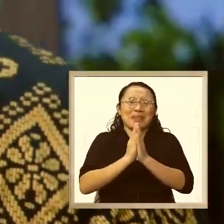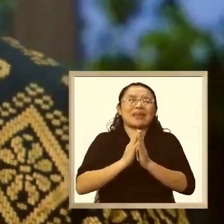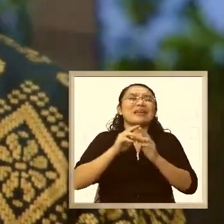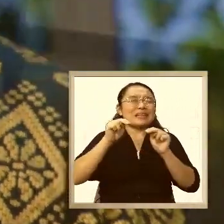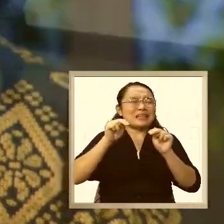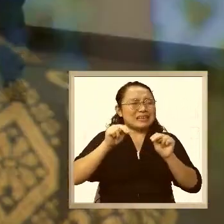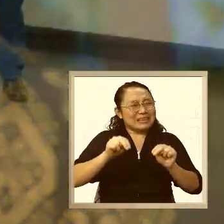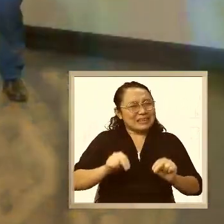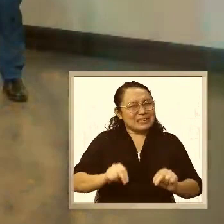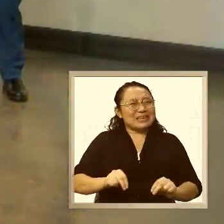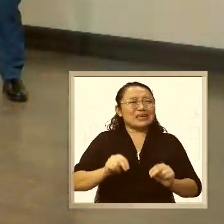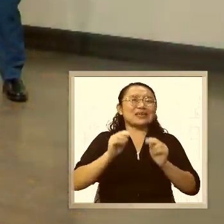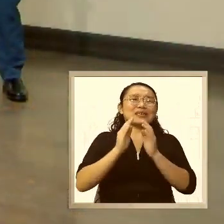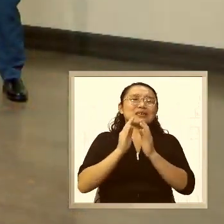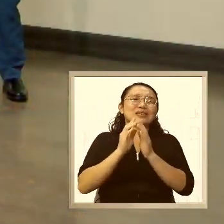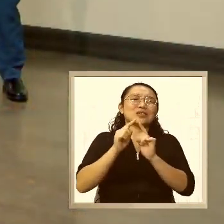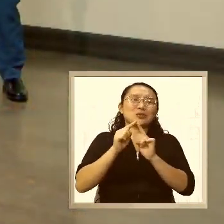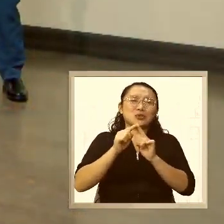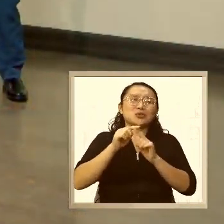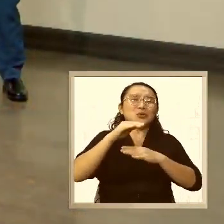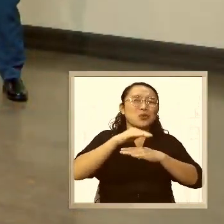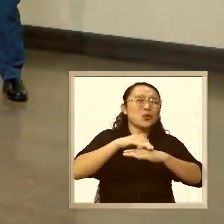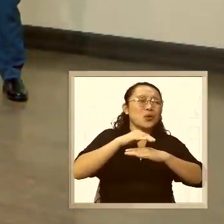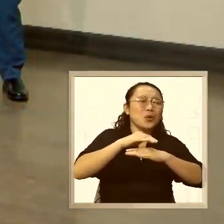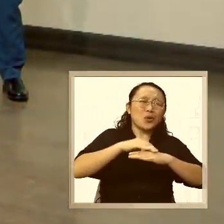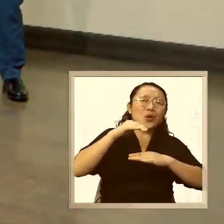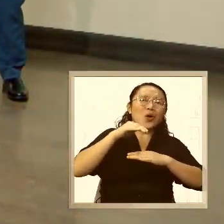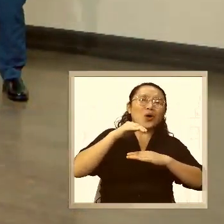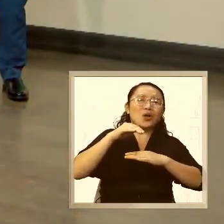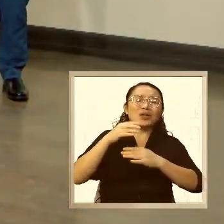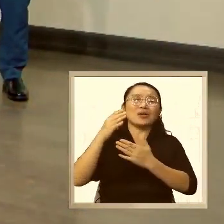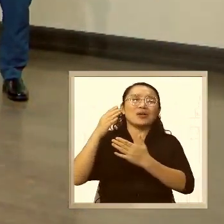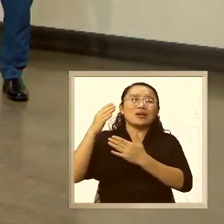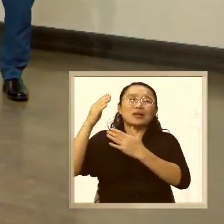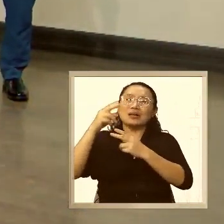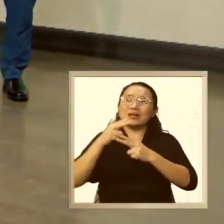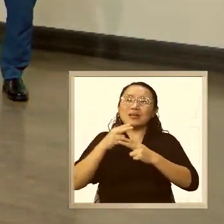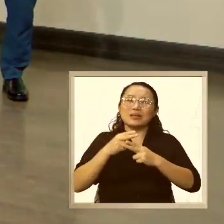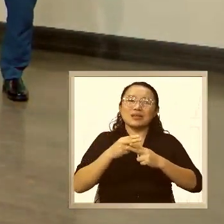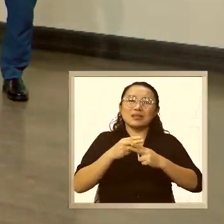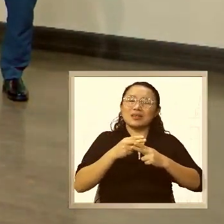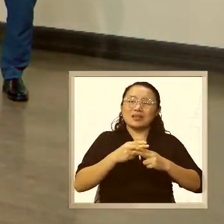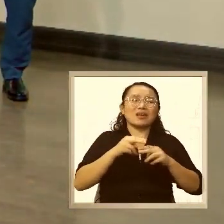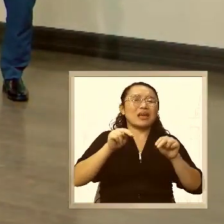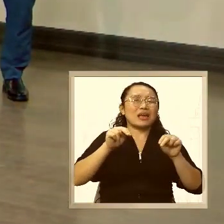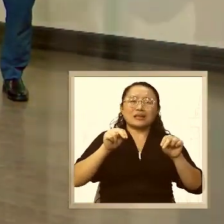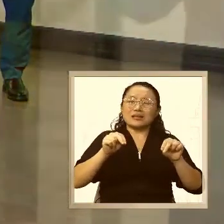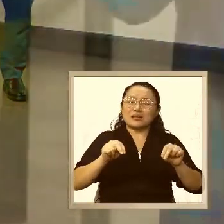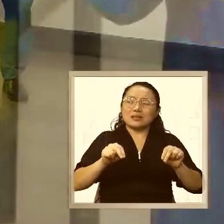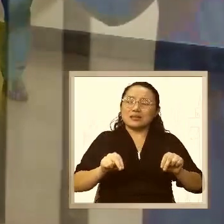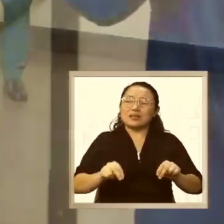pray, it pays to call upon his name, it pays to